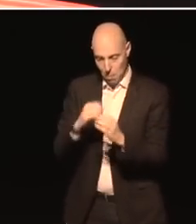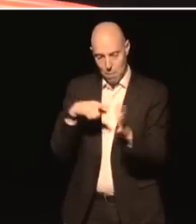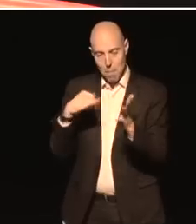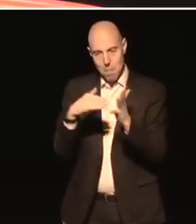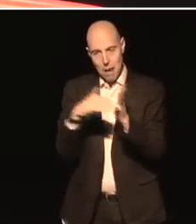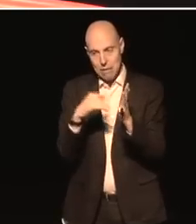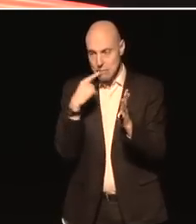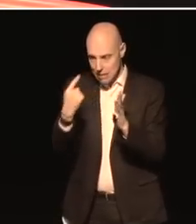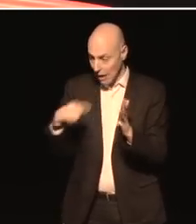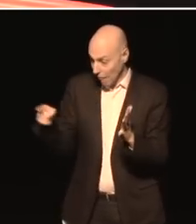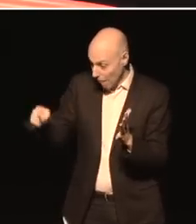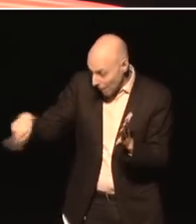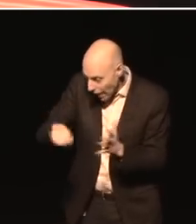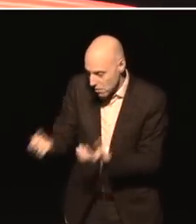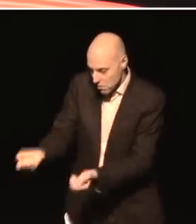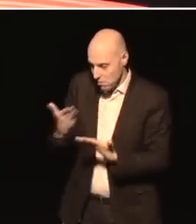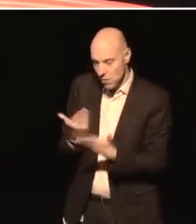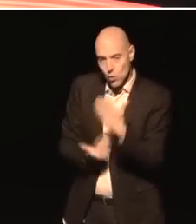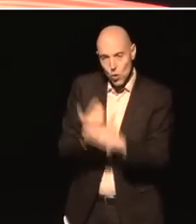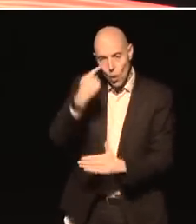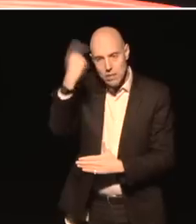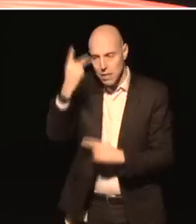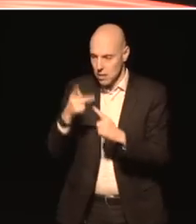ideas and fresh narratives.